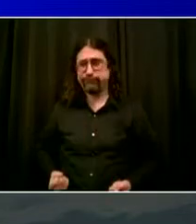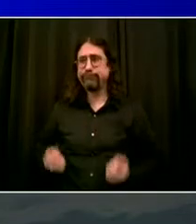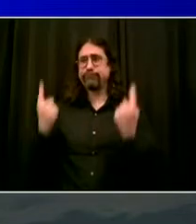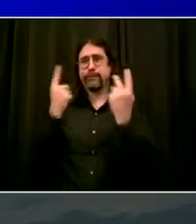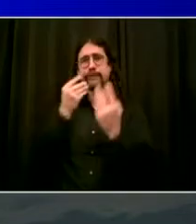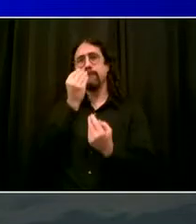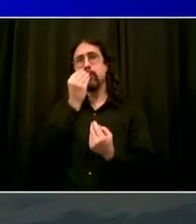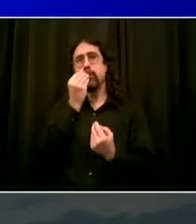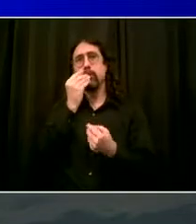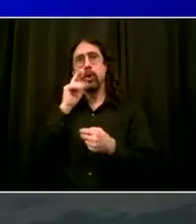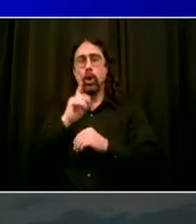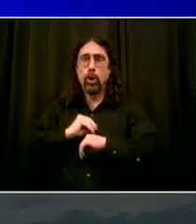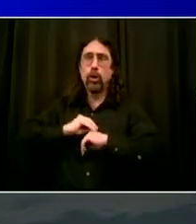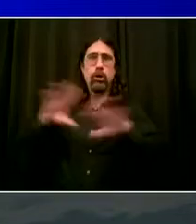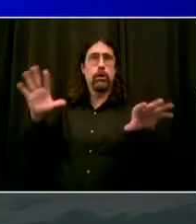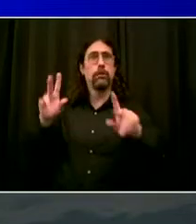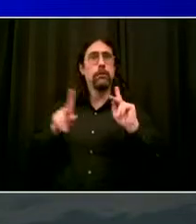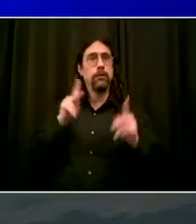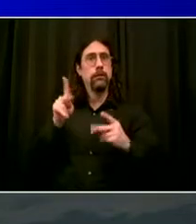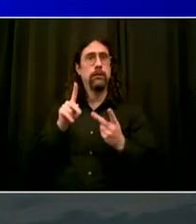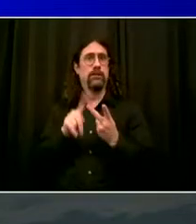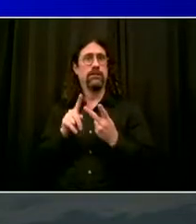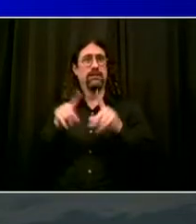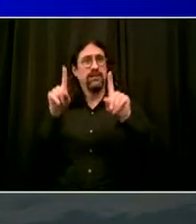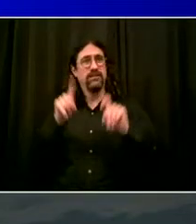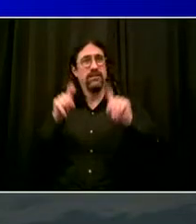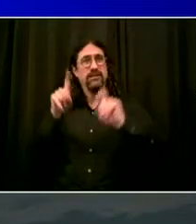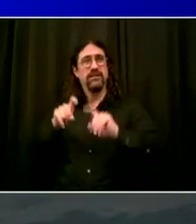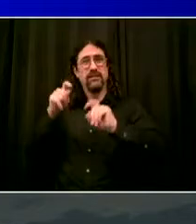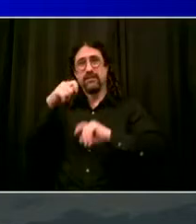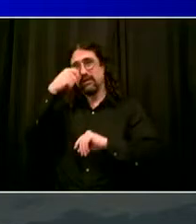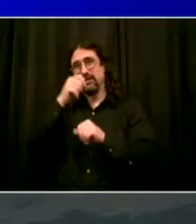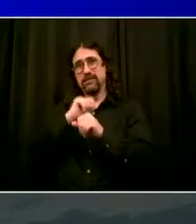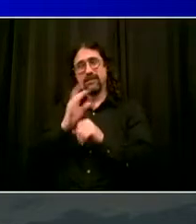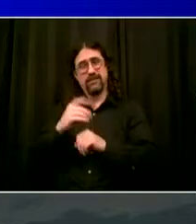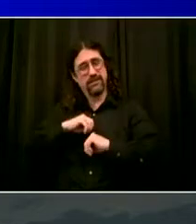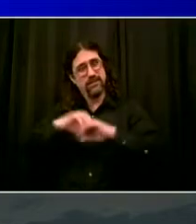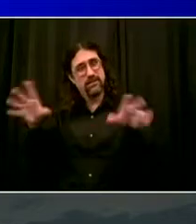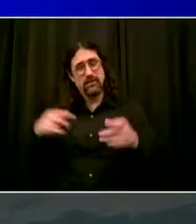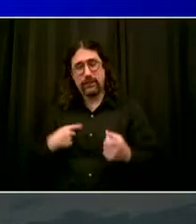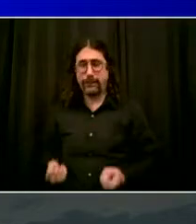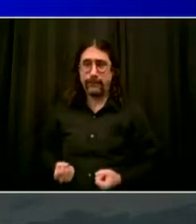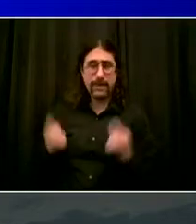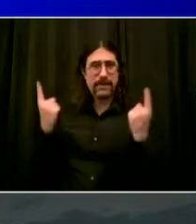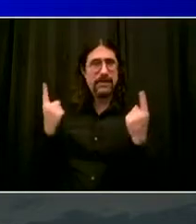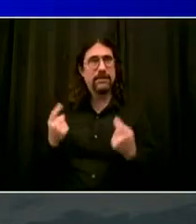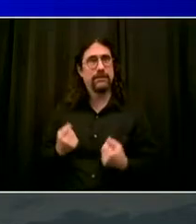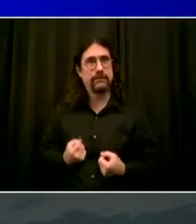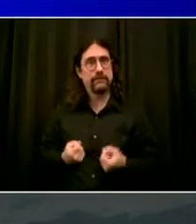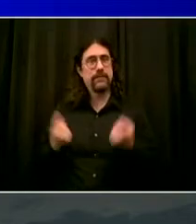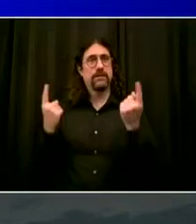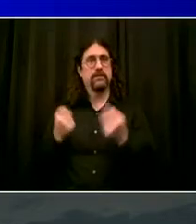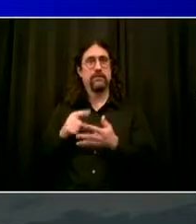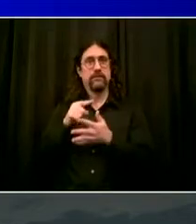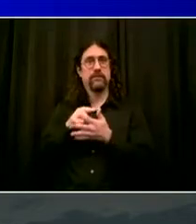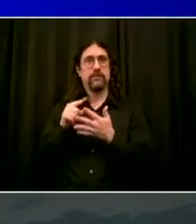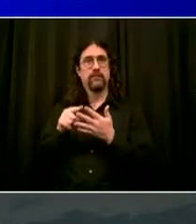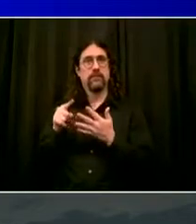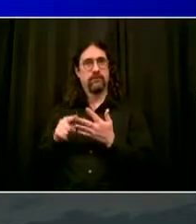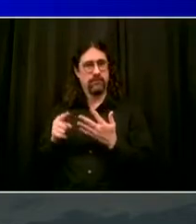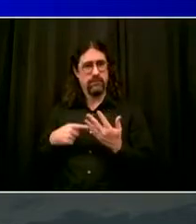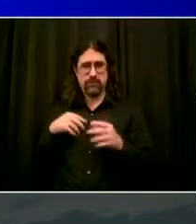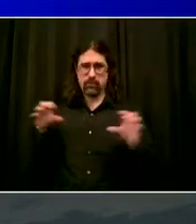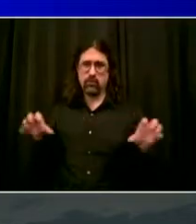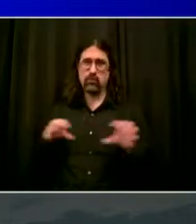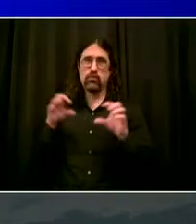schools open all the things we've been doing all the health and safety measures you've heard about them the gold standard we set for our schools